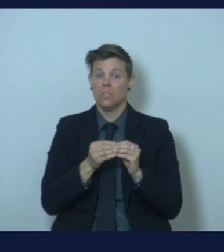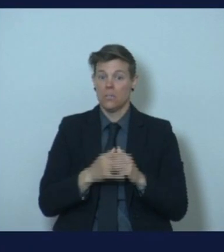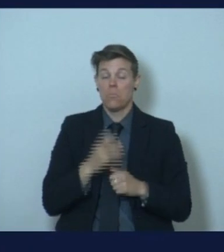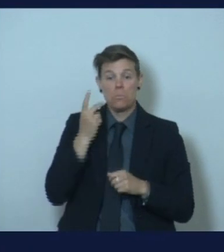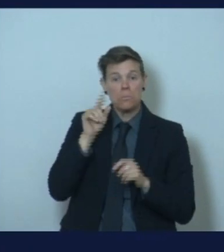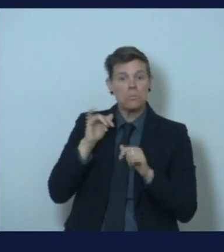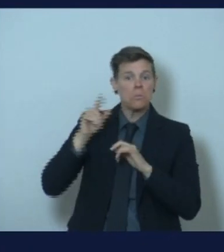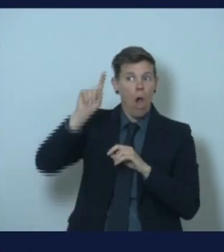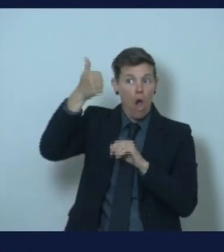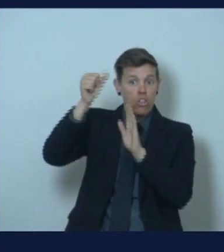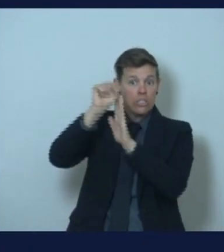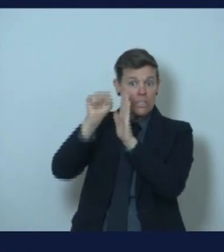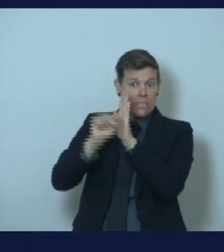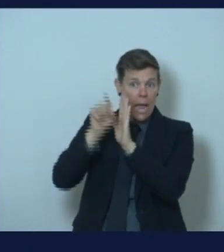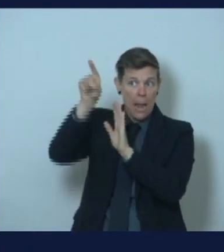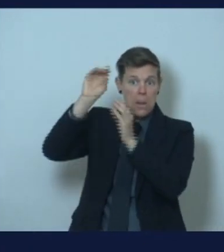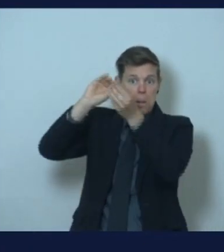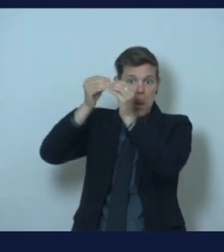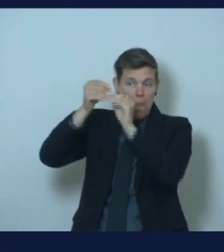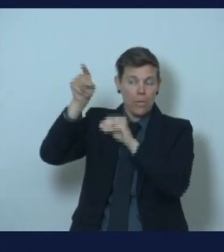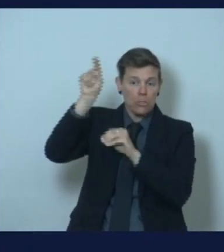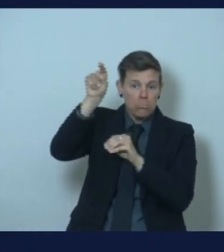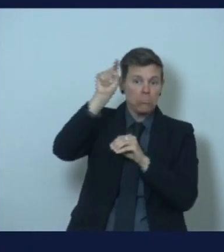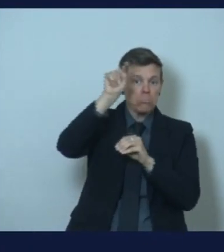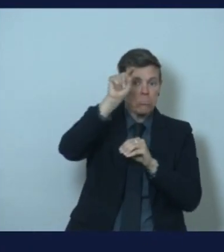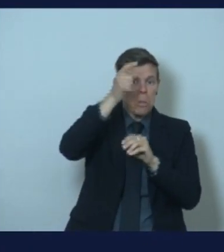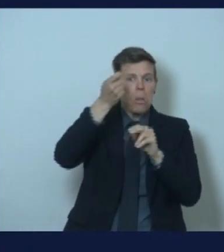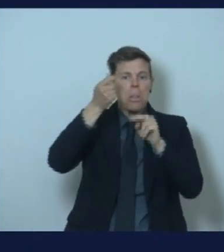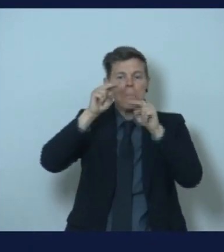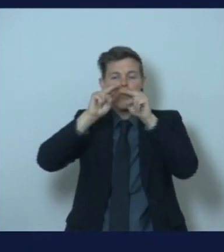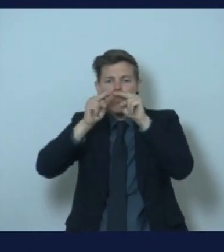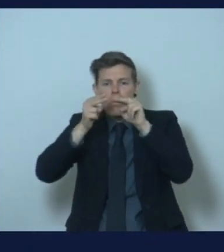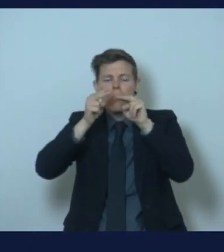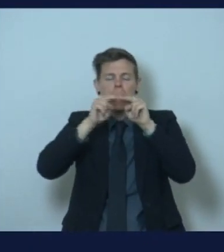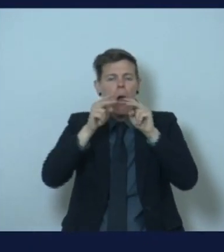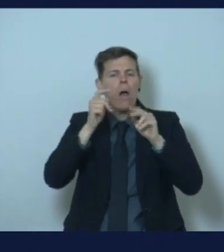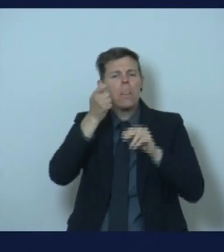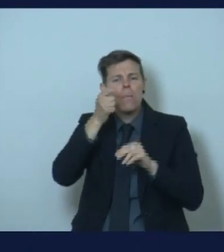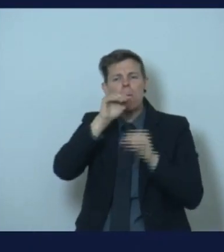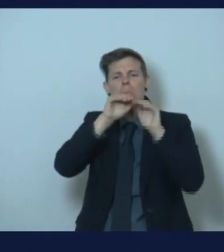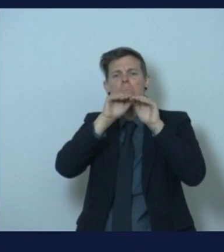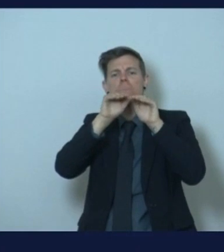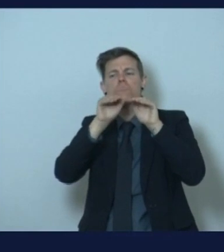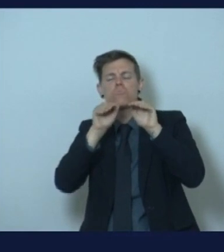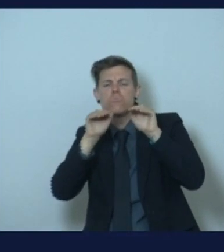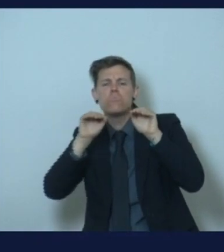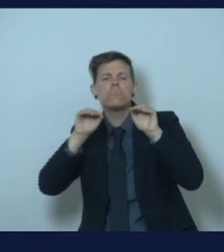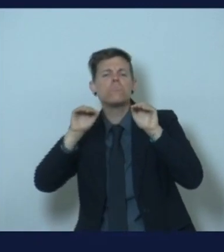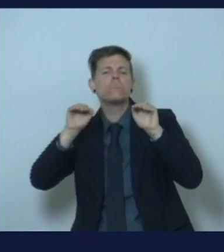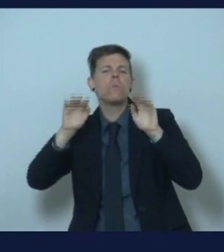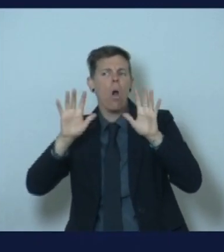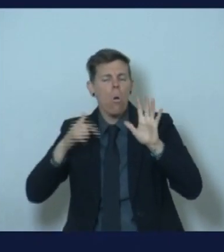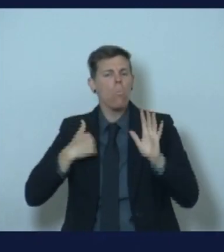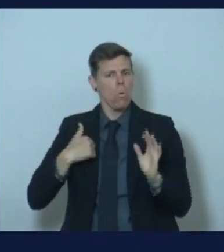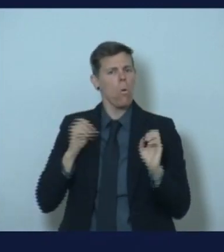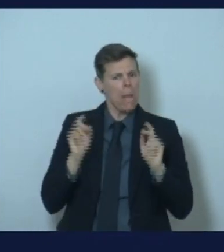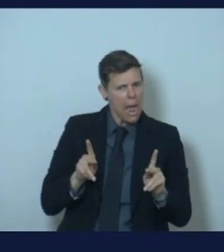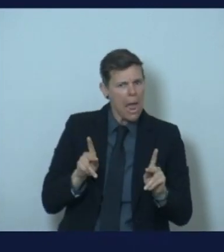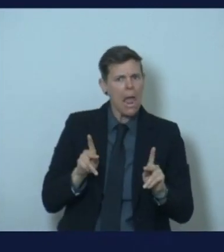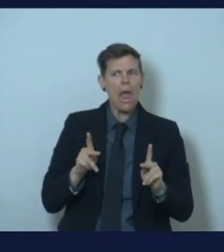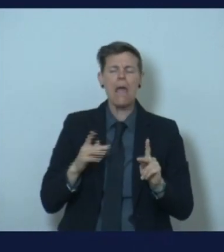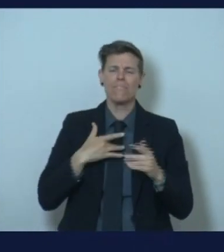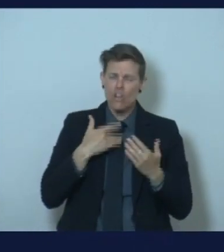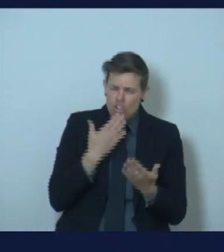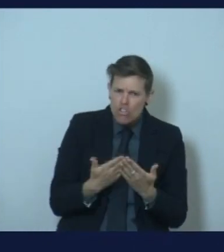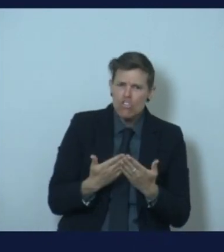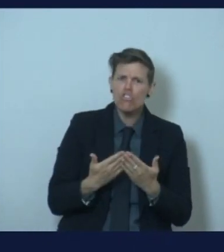in cases, but we are feeling good about the stability of what's occurring in New Mexico. But that means that you